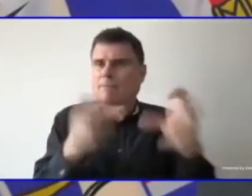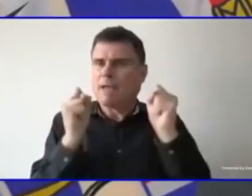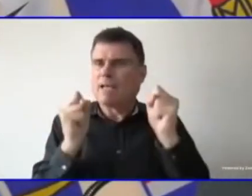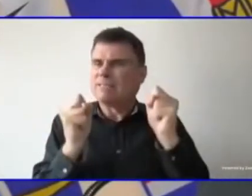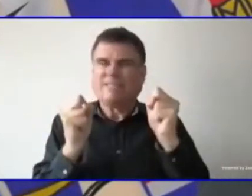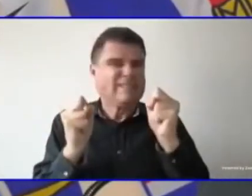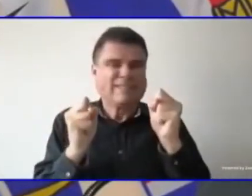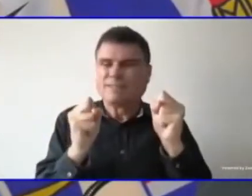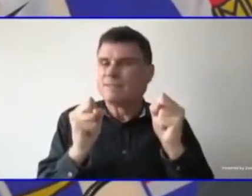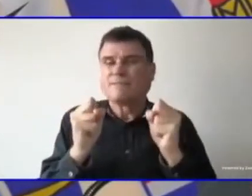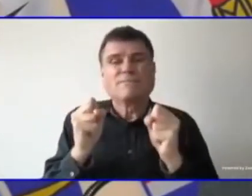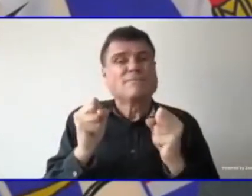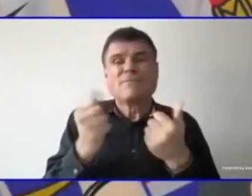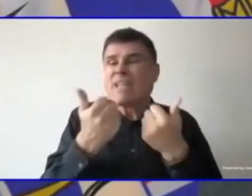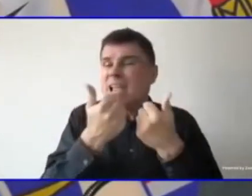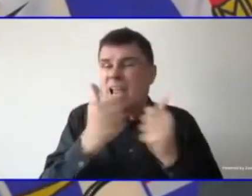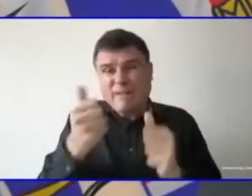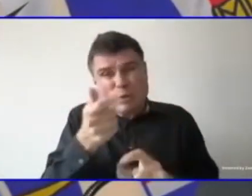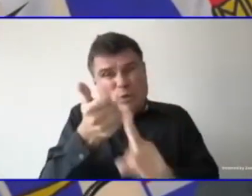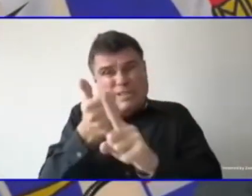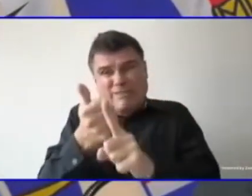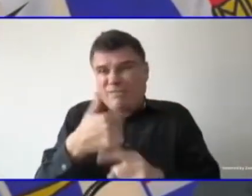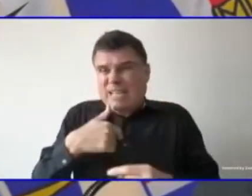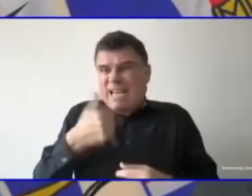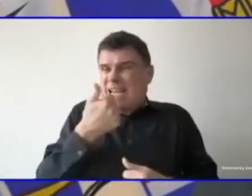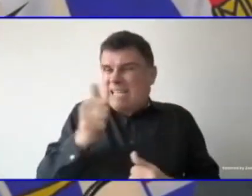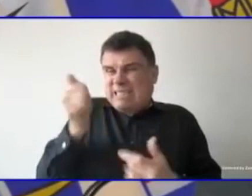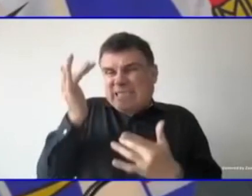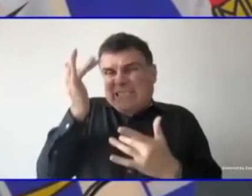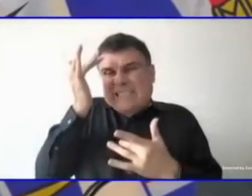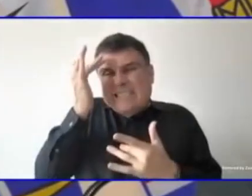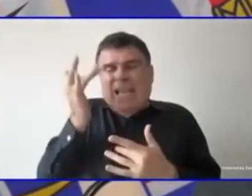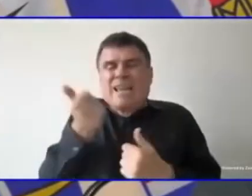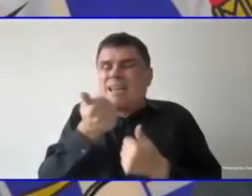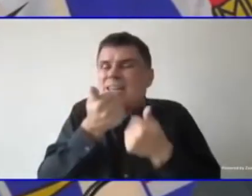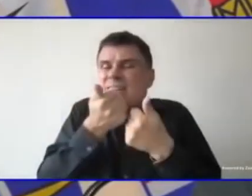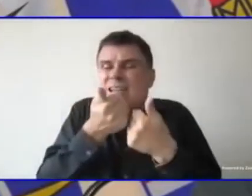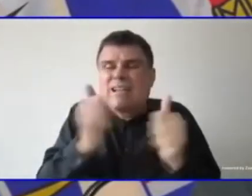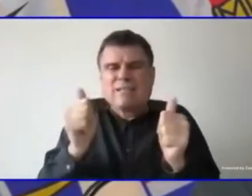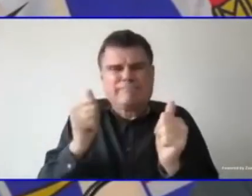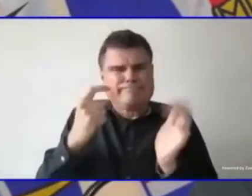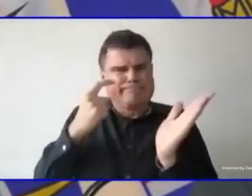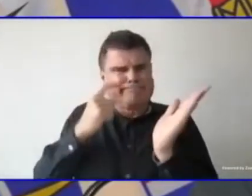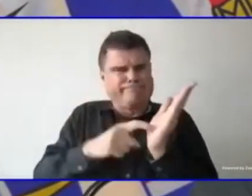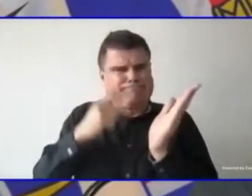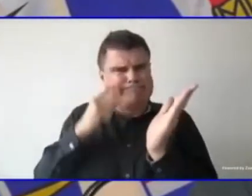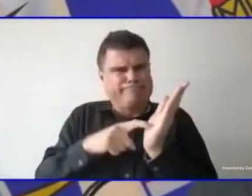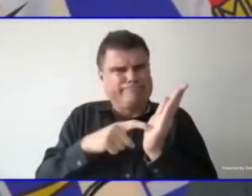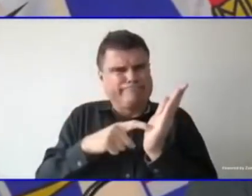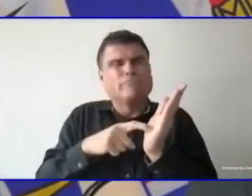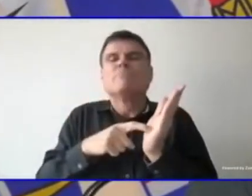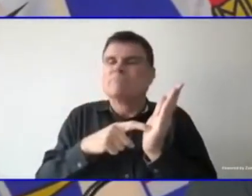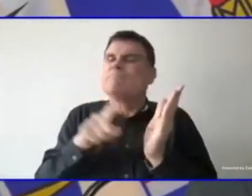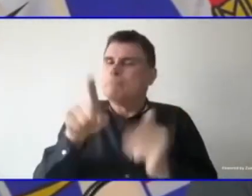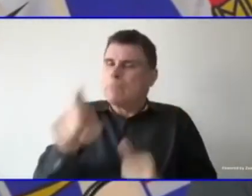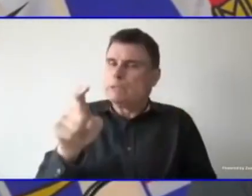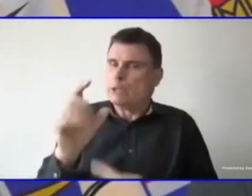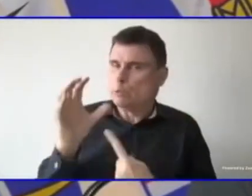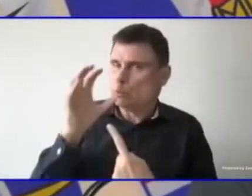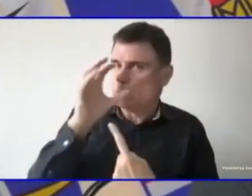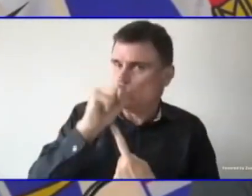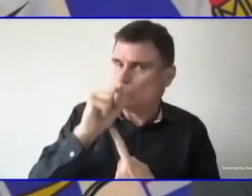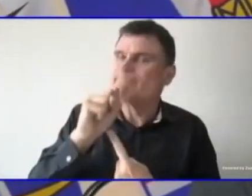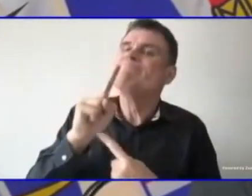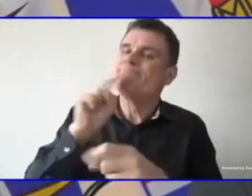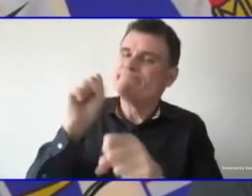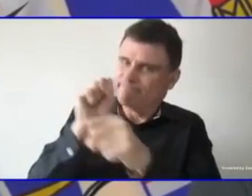COVID-19, Omicron is different now. If you have any symptoms, you must assume you have COVID and take measures